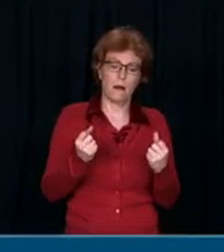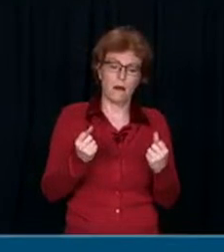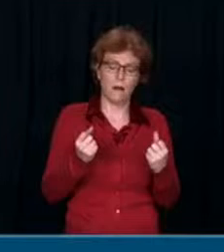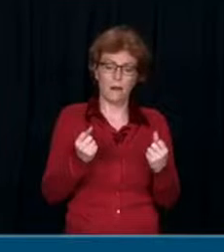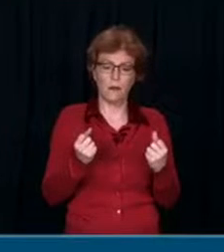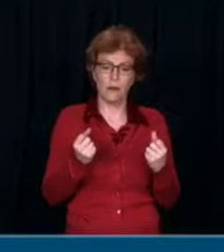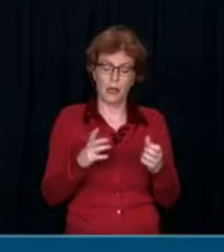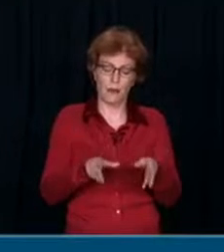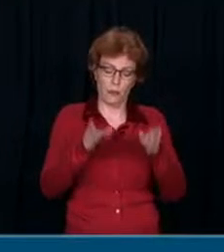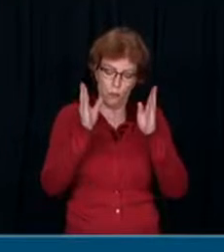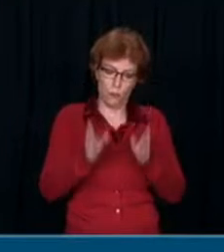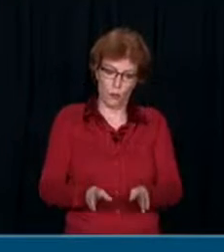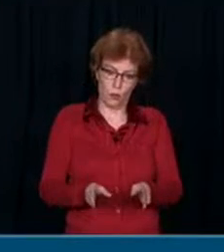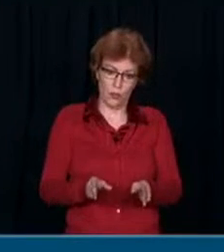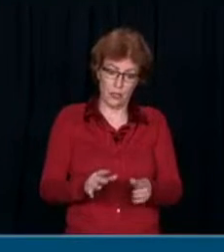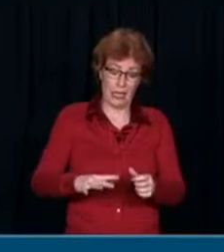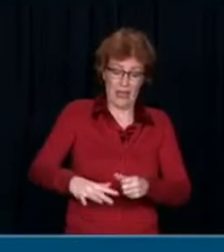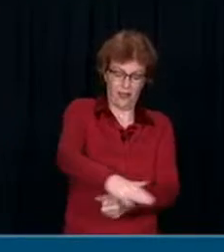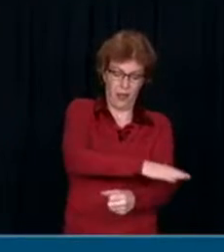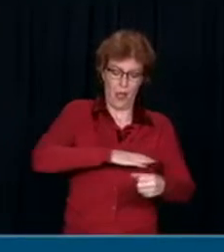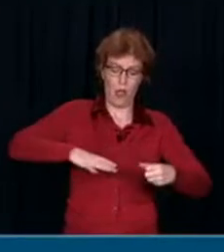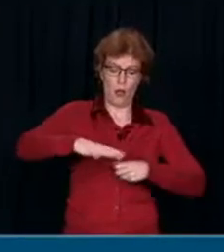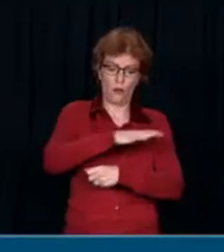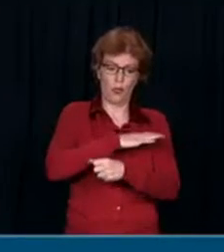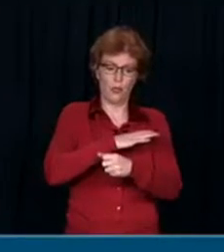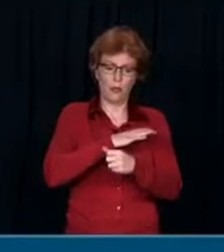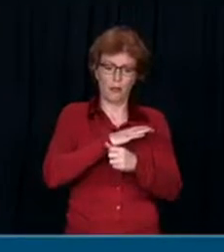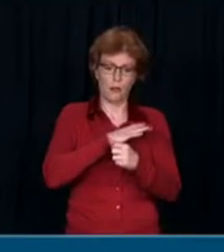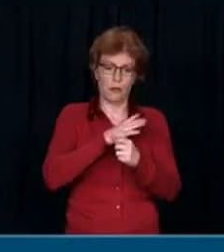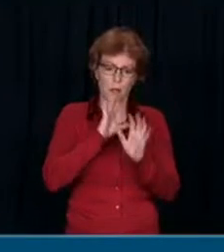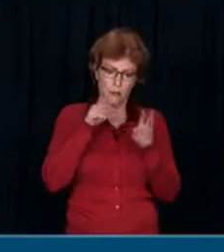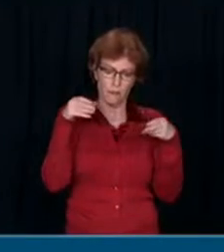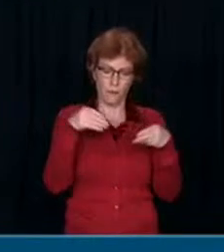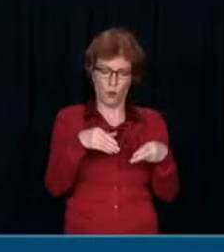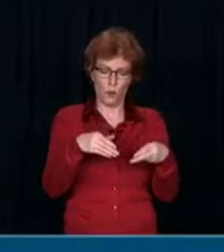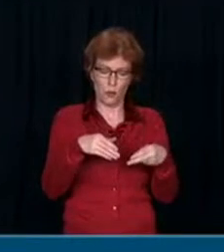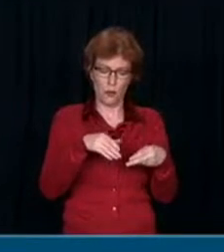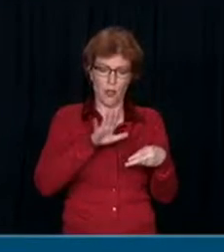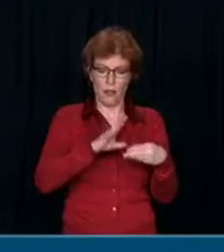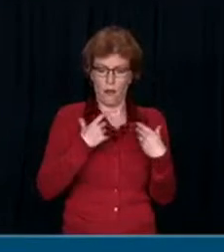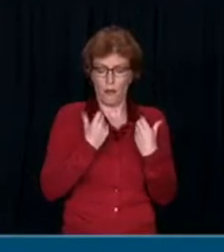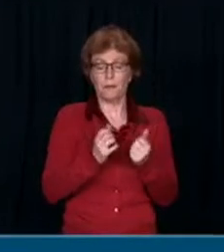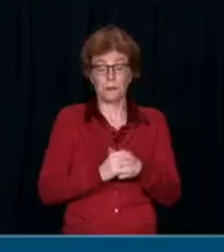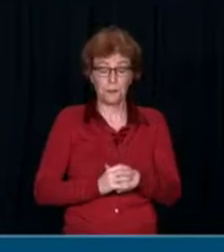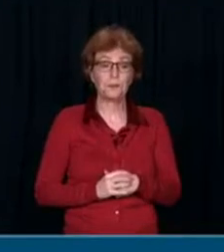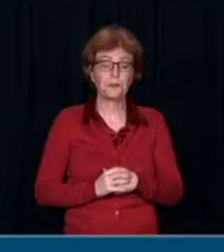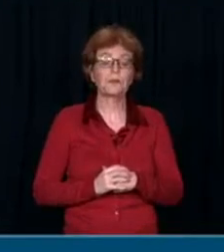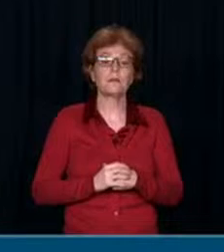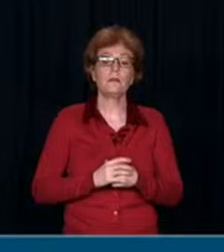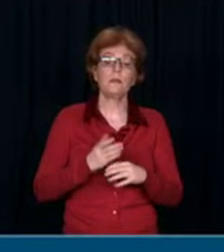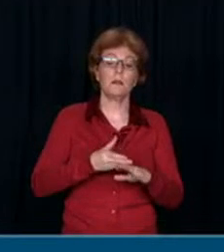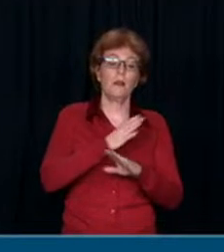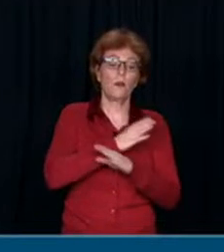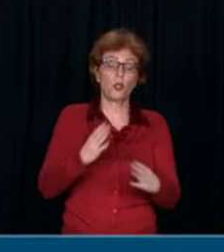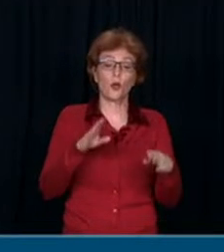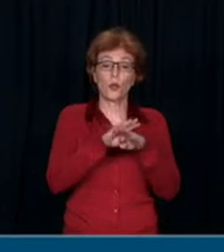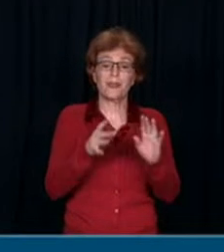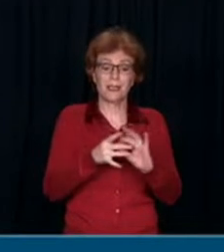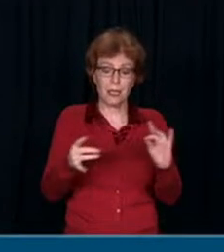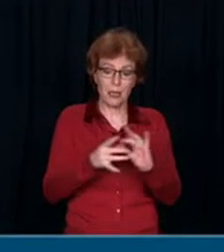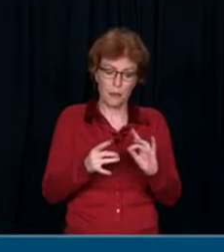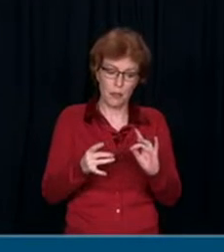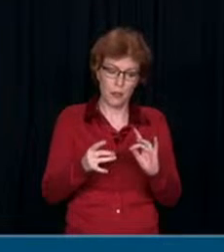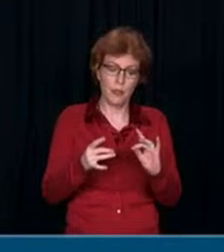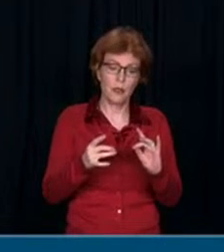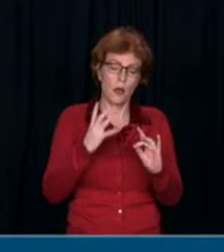well-being of an individual in the area is focused upon. Very quickly, before I get to your closing statement, I do